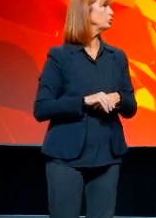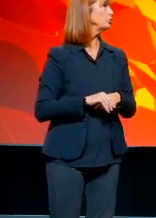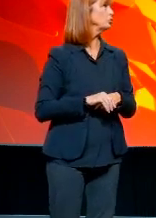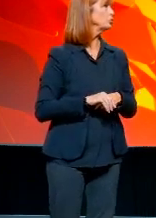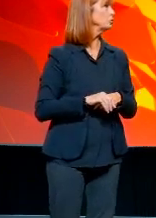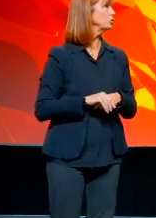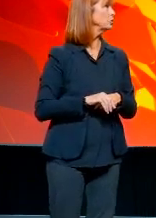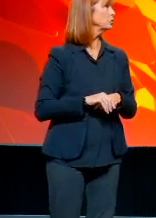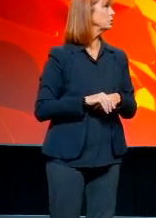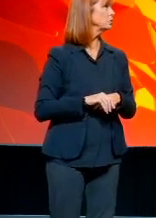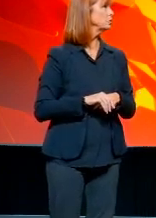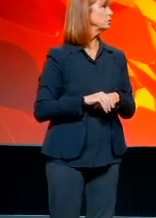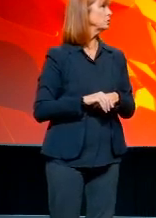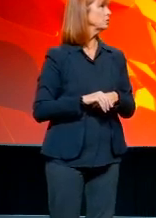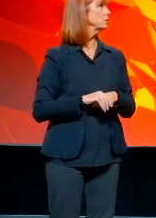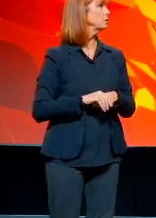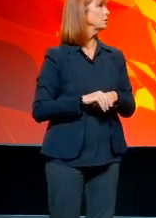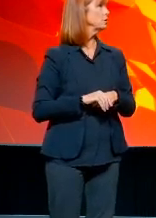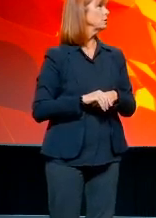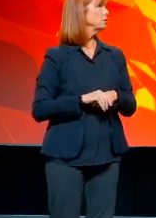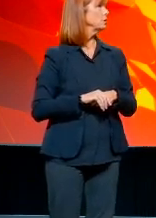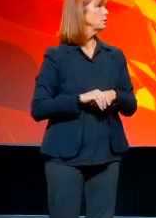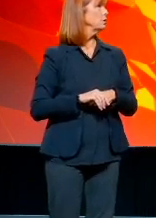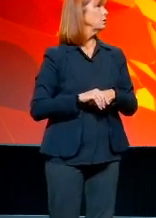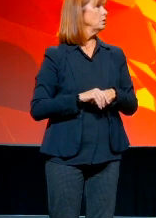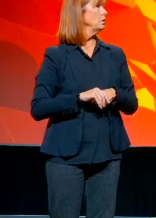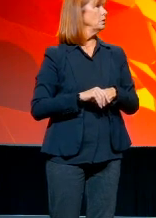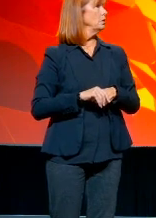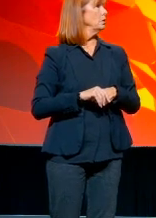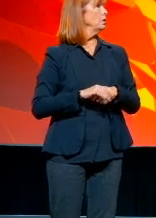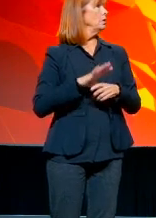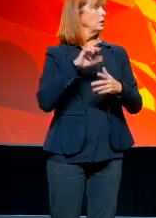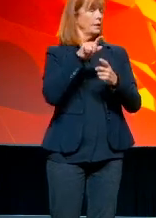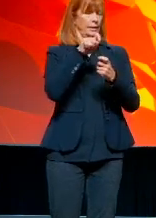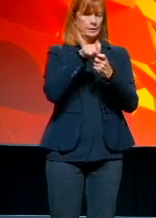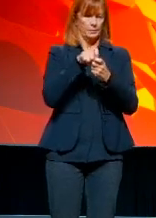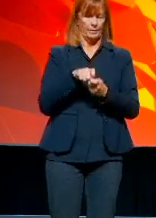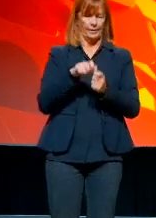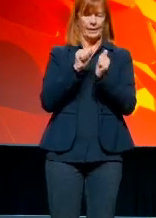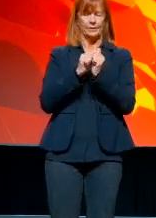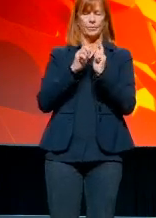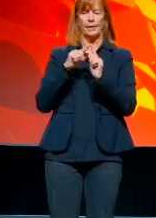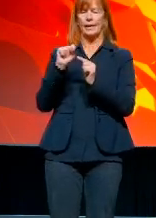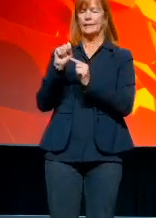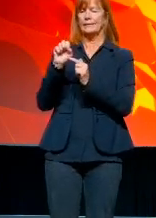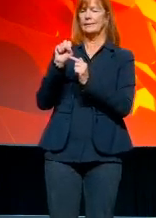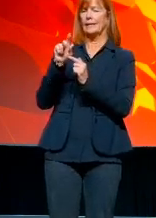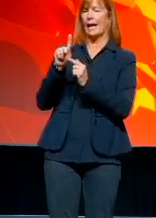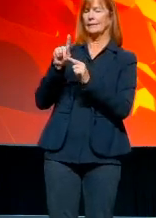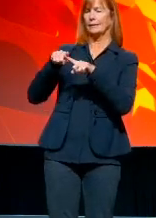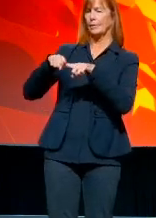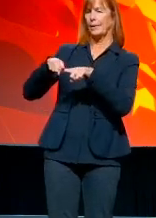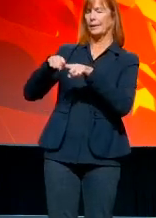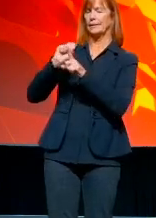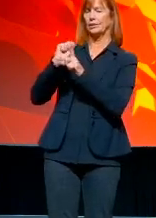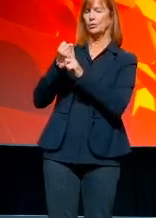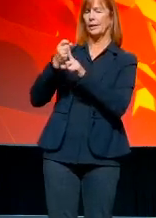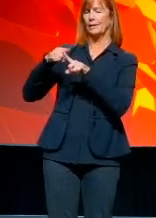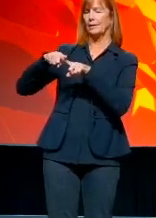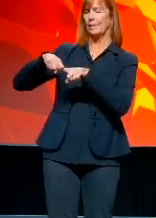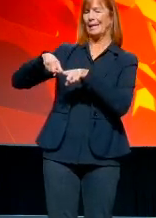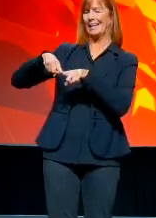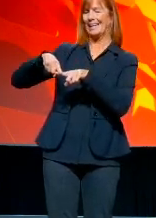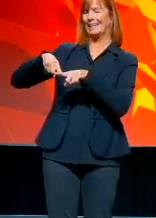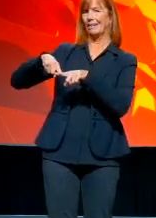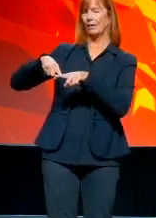Like the kind of granularity and the fidelity we need is kind of like task dependent and also situation dependent. It really kind of depends like what kind of